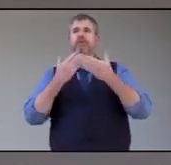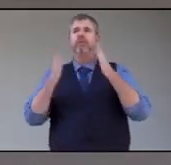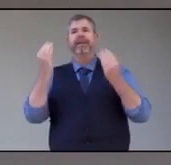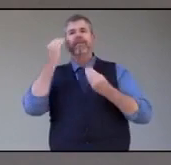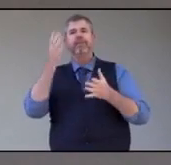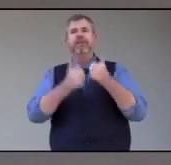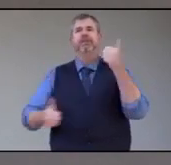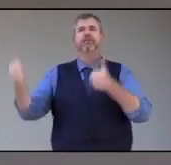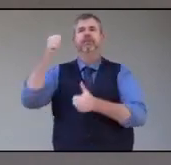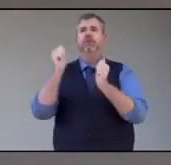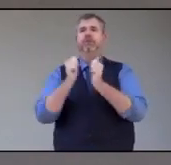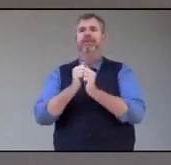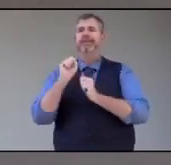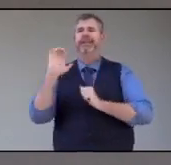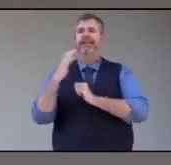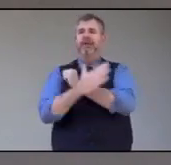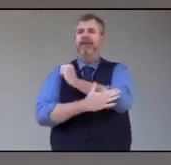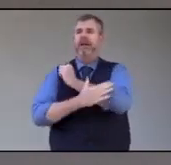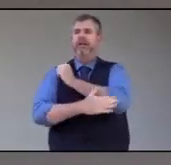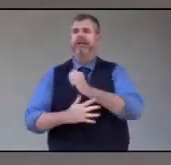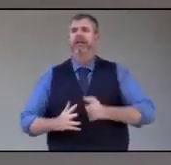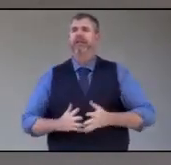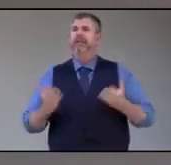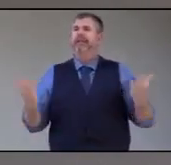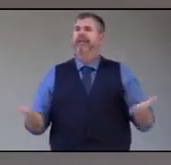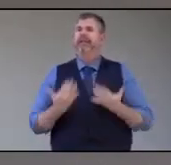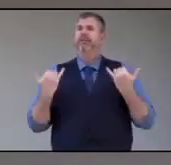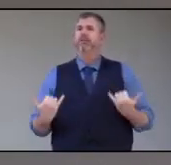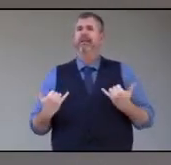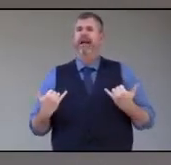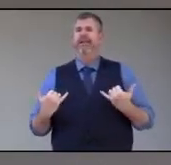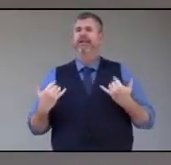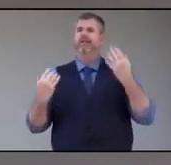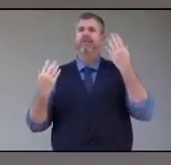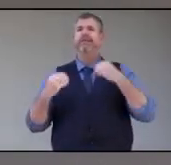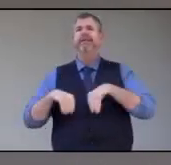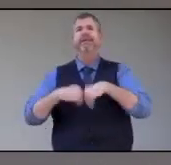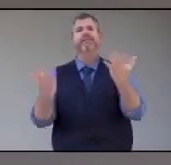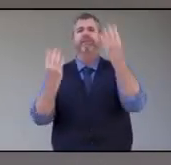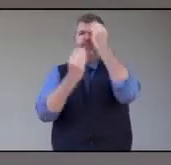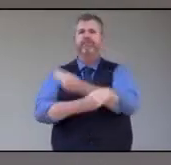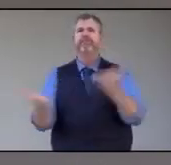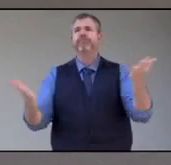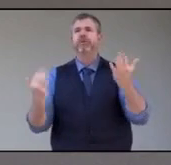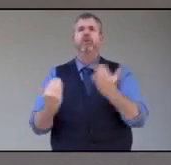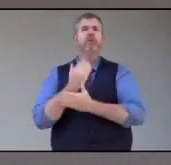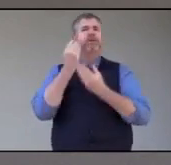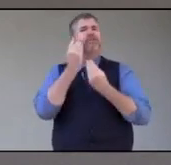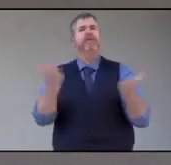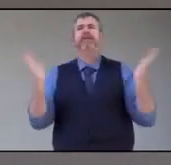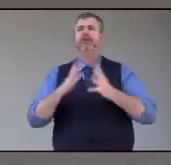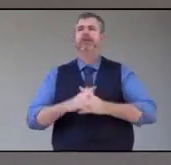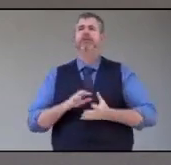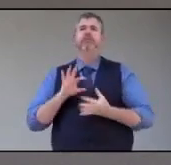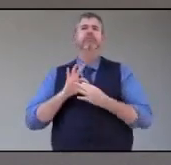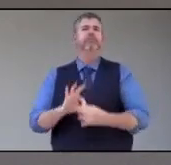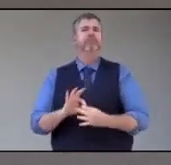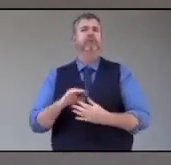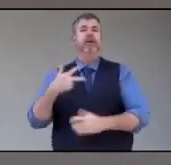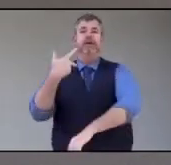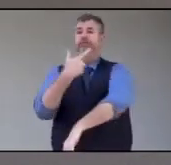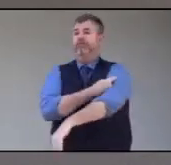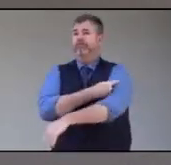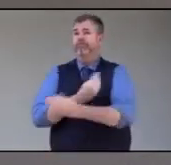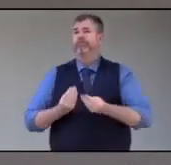Clara. We're here today to provide you with updates on the continuing rollout of the COVID-19 vaccines in our